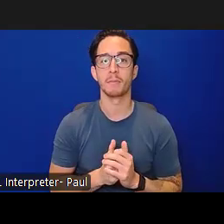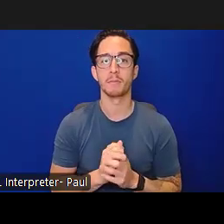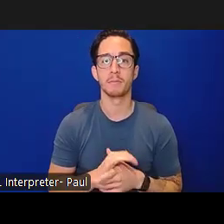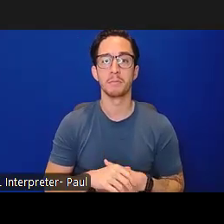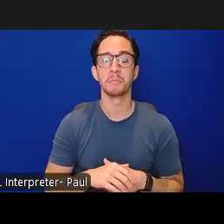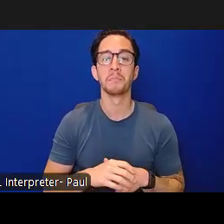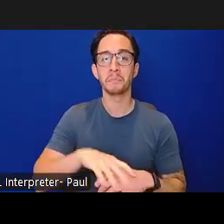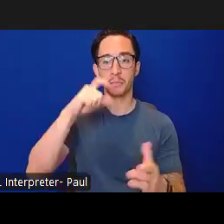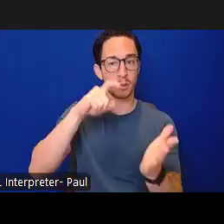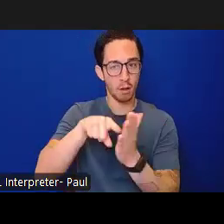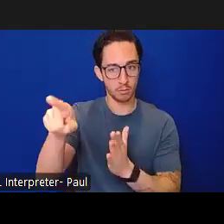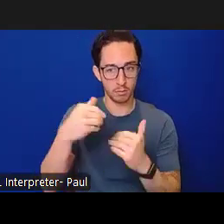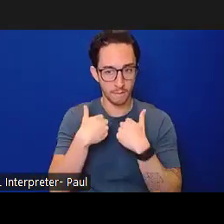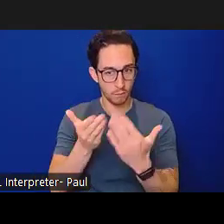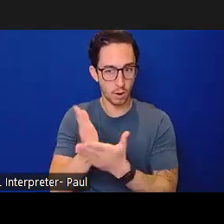Acknowledge their rights.